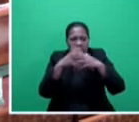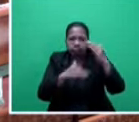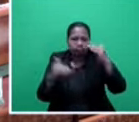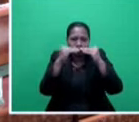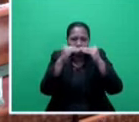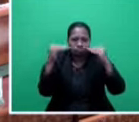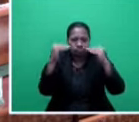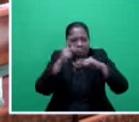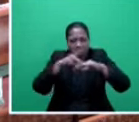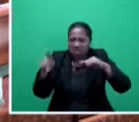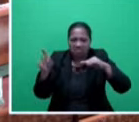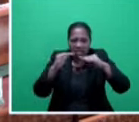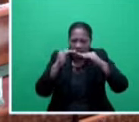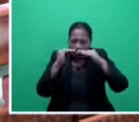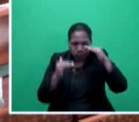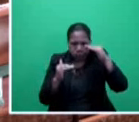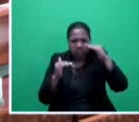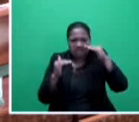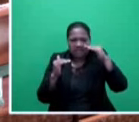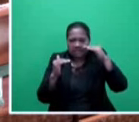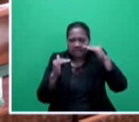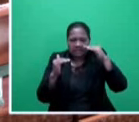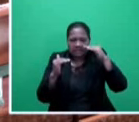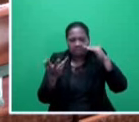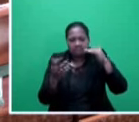requirements under Standing Orders 37.